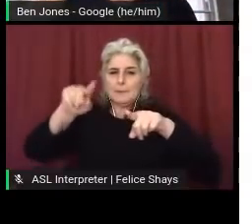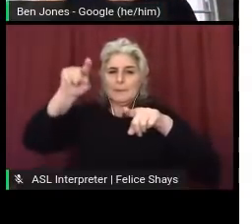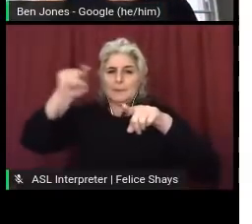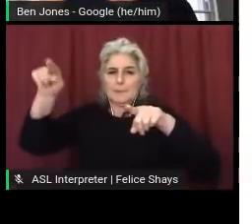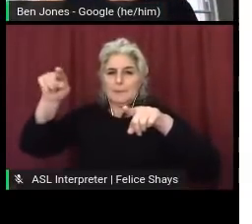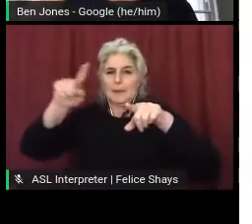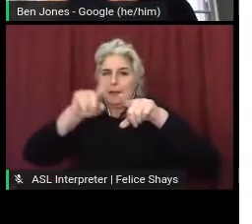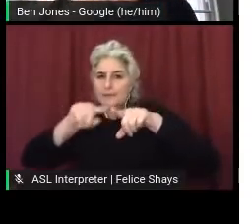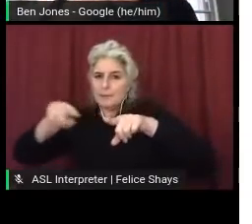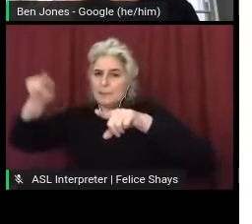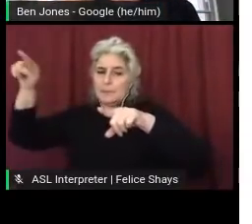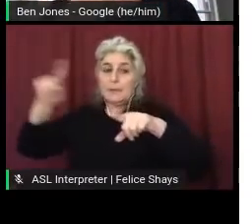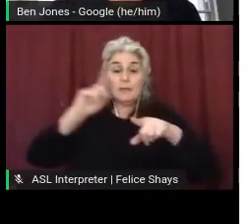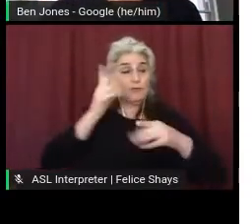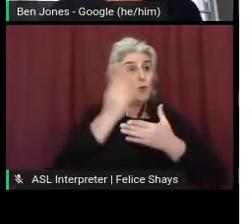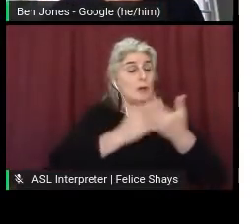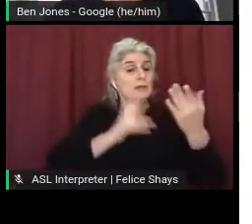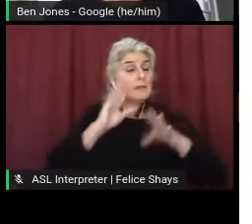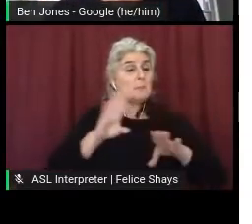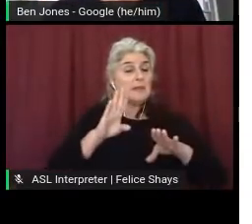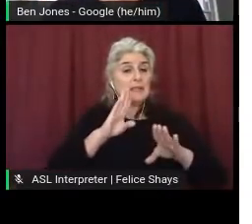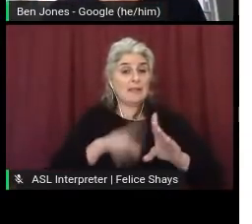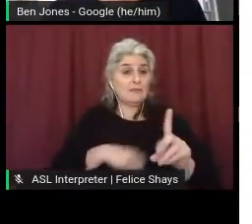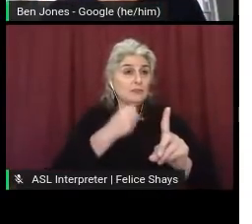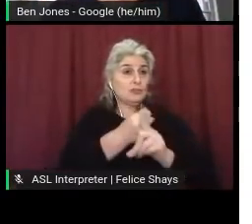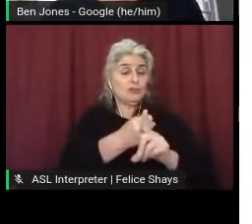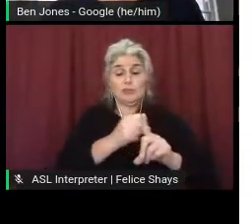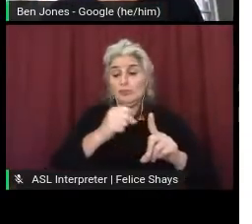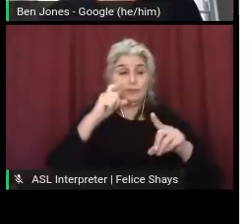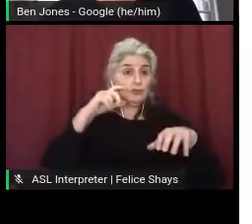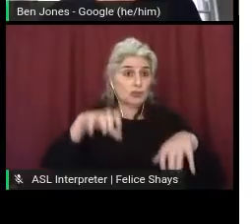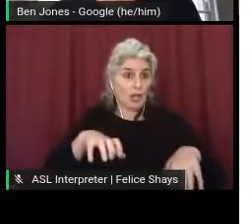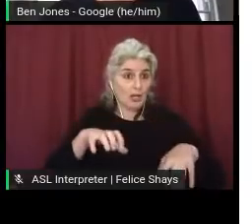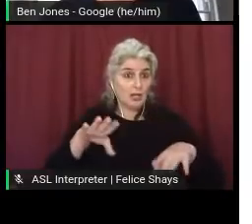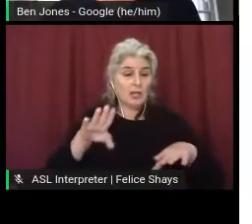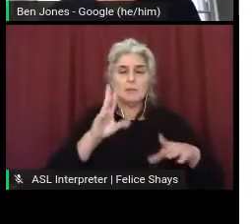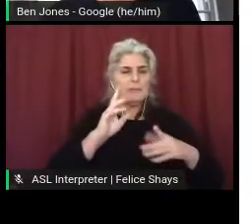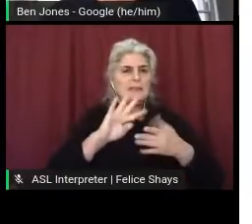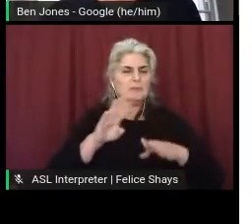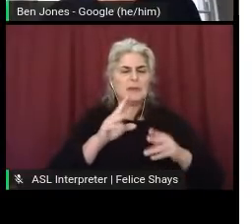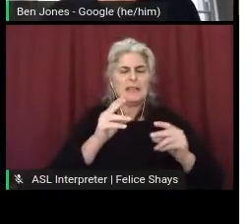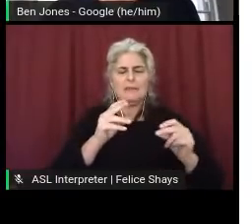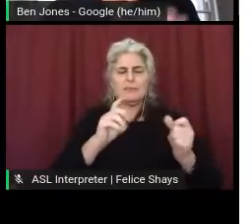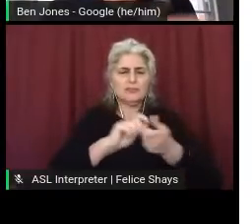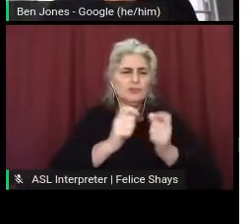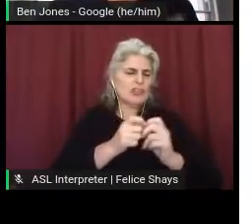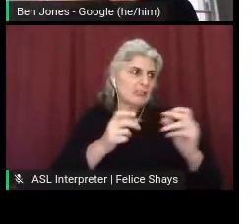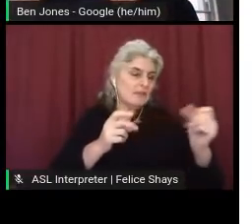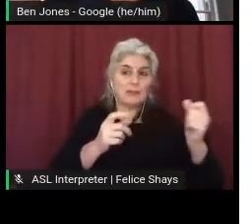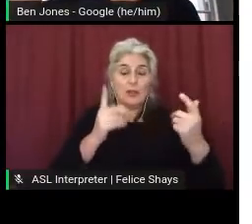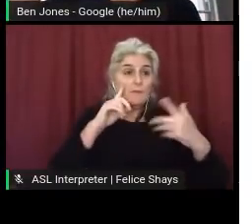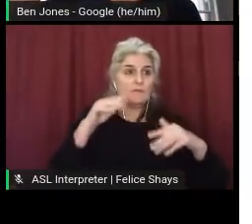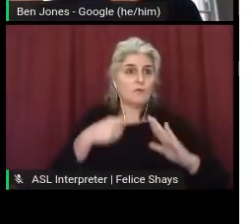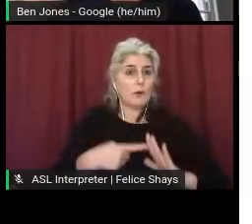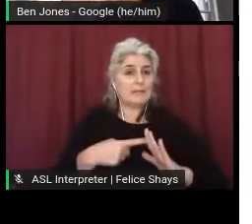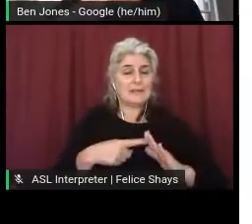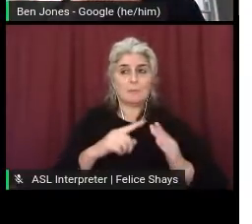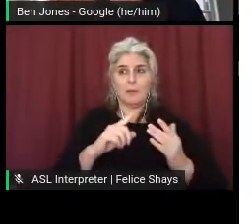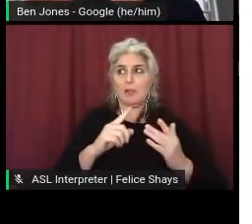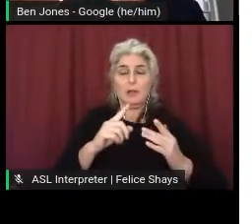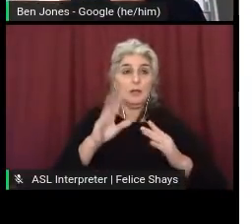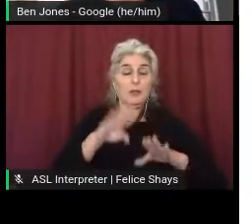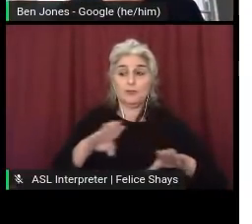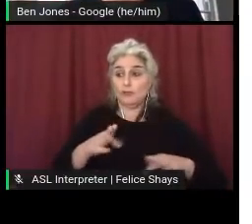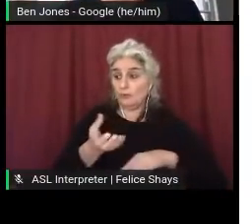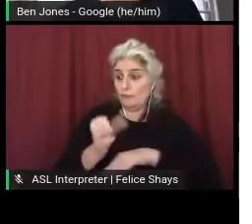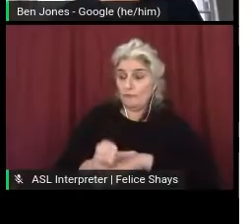suddenly change very abruptly. For example, how to teach children at home. That is an abrupt